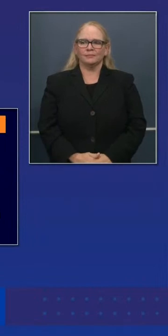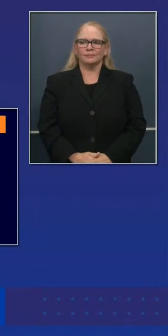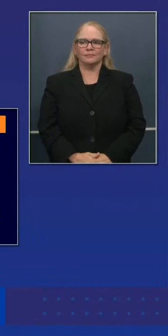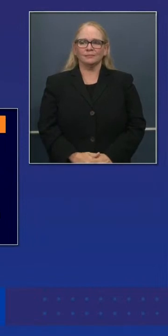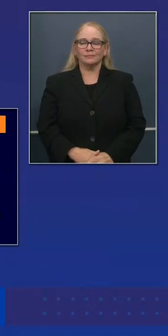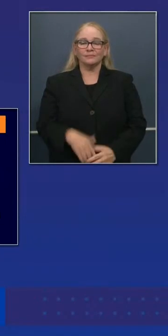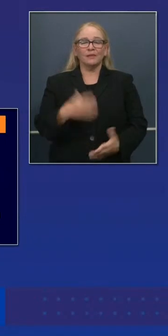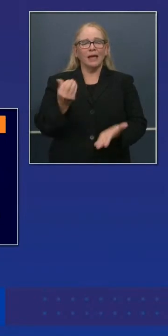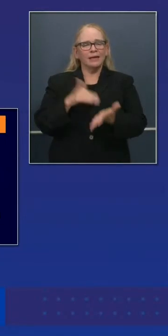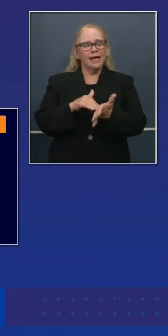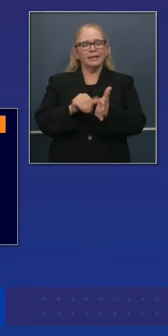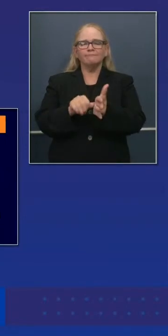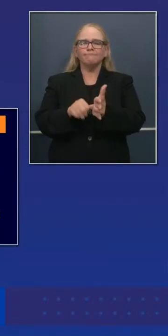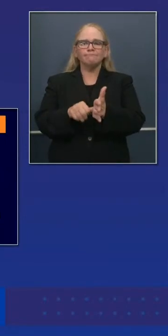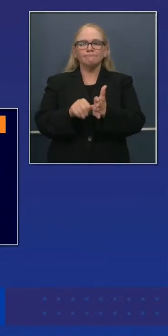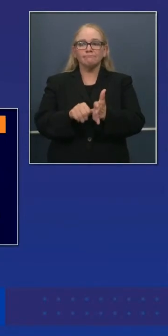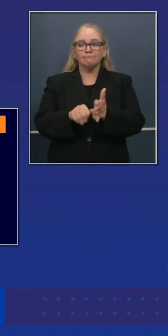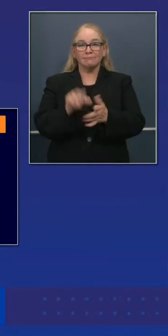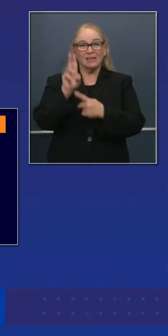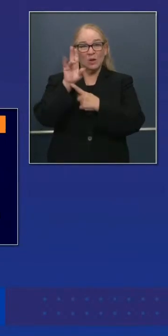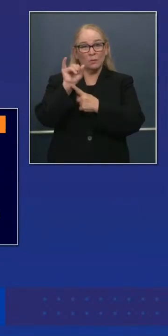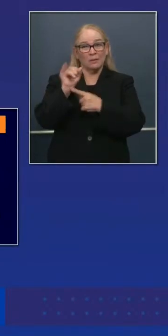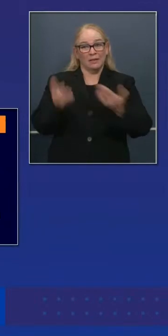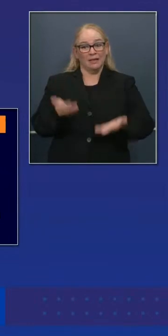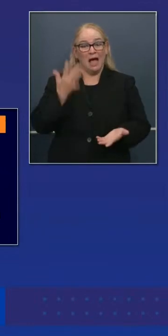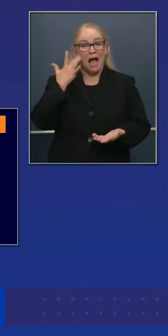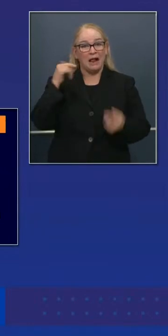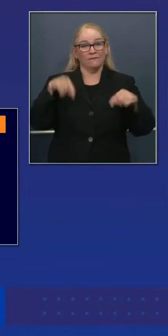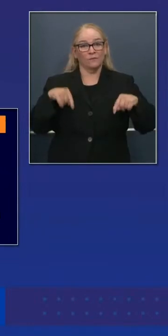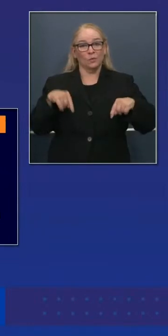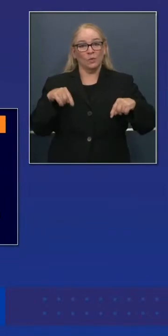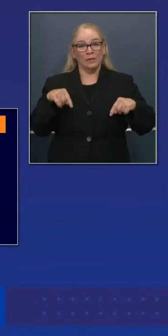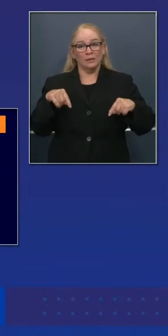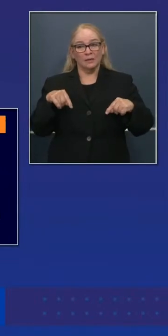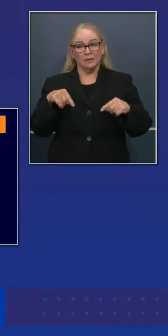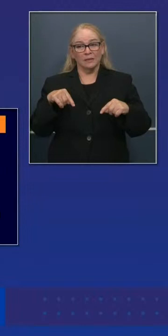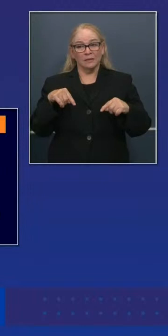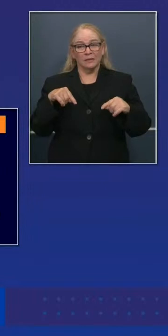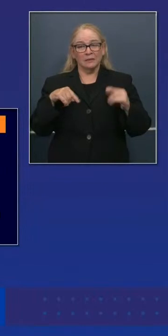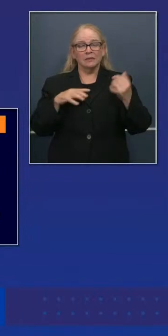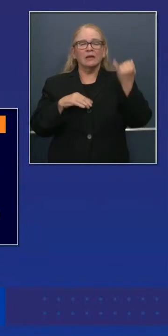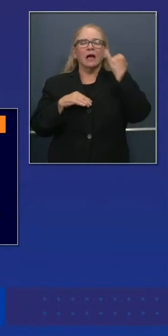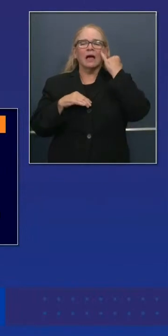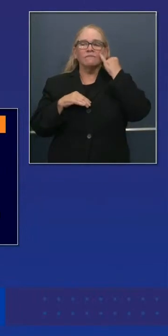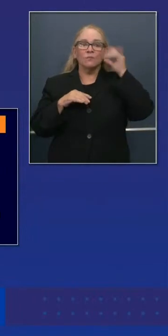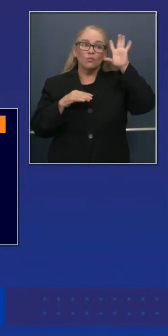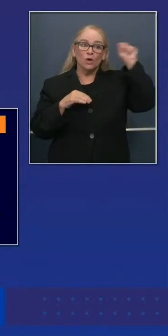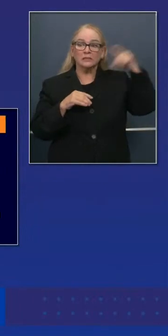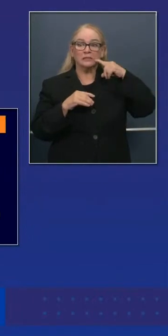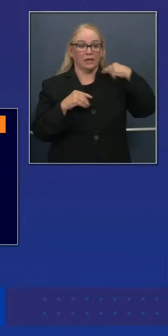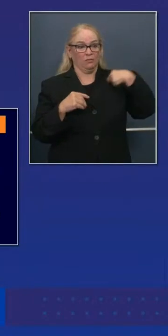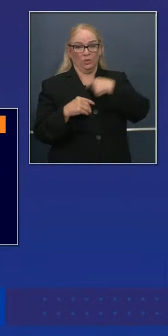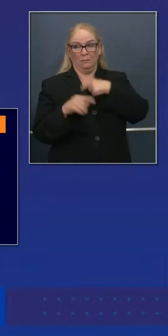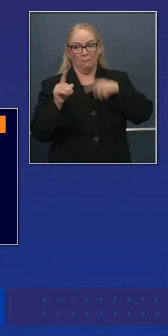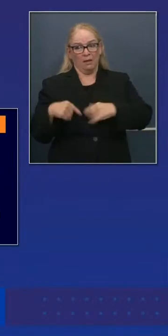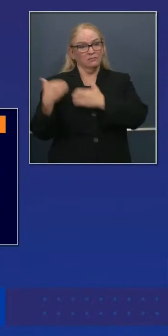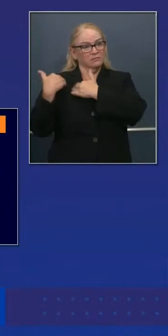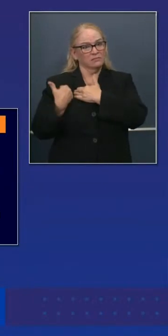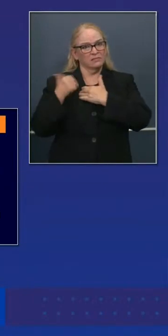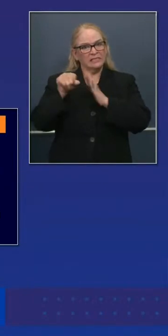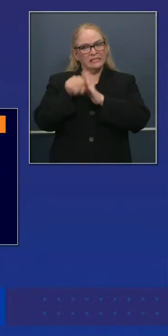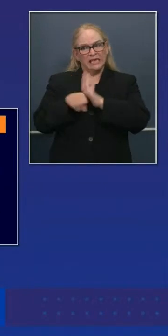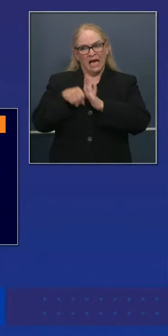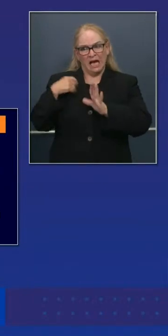unemployment capacity of the state of California, if we picked up, as the President proposed, 25% of the